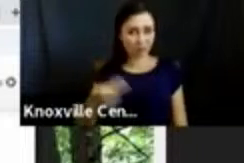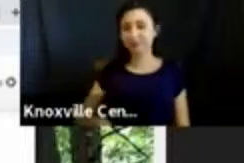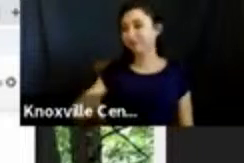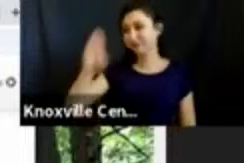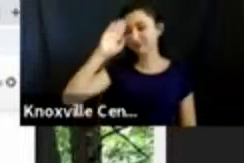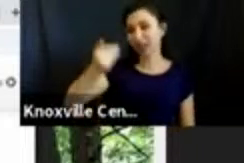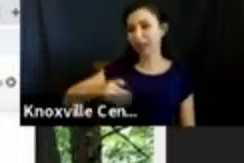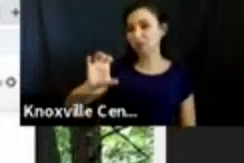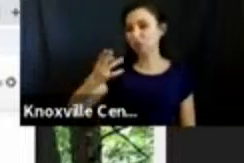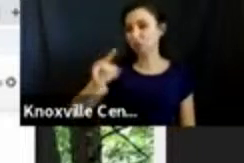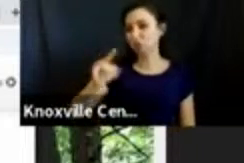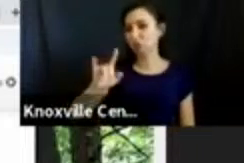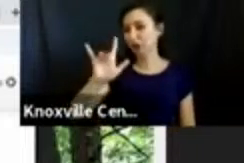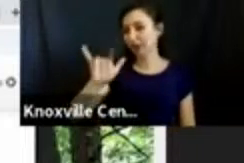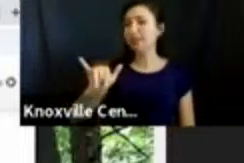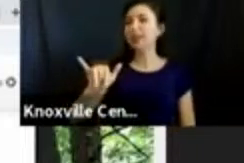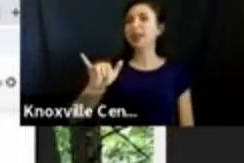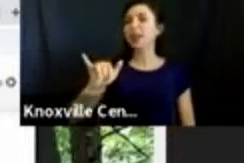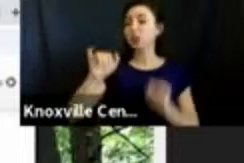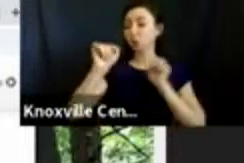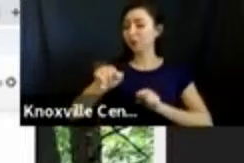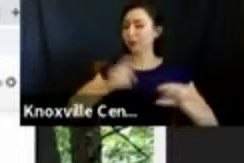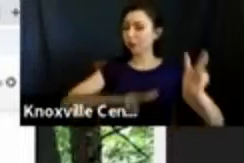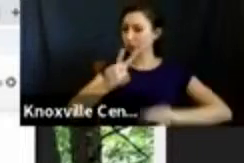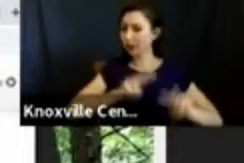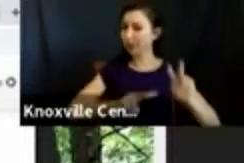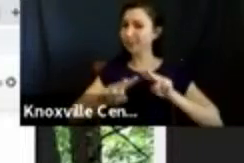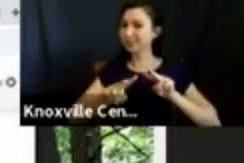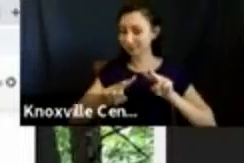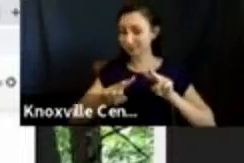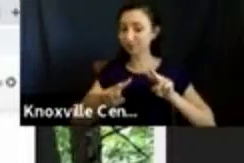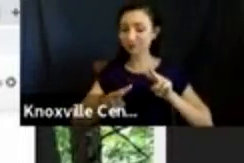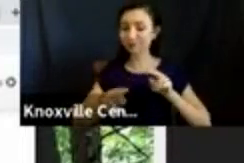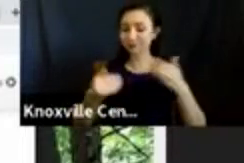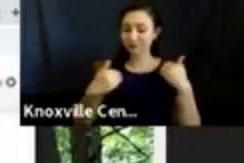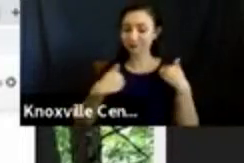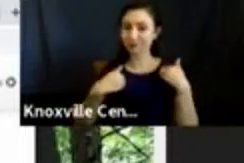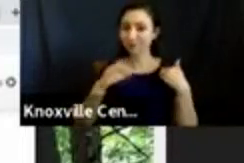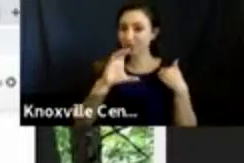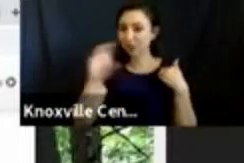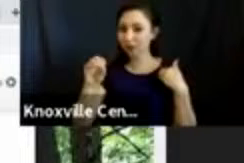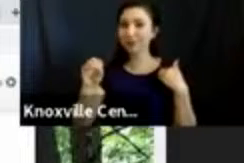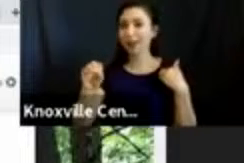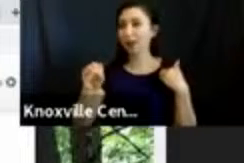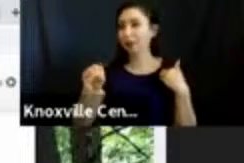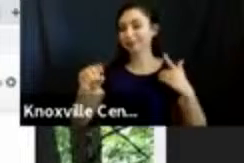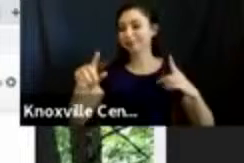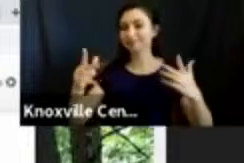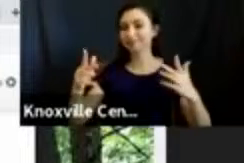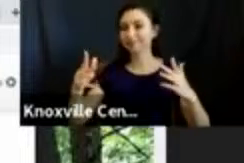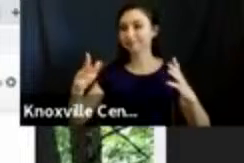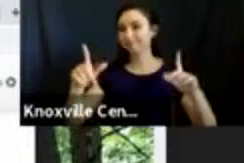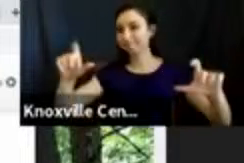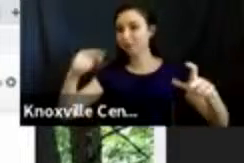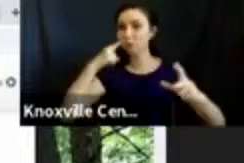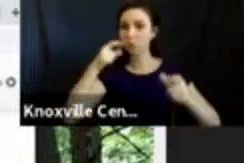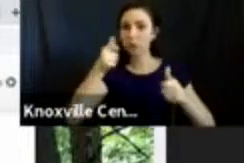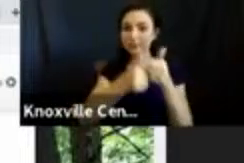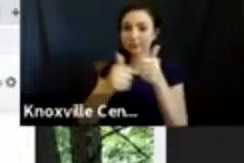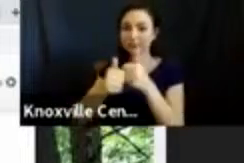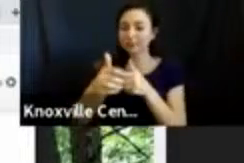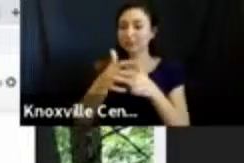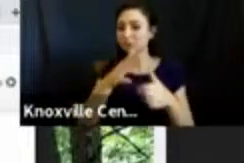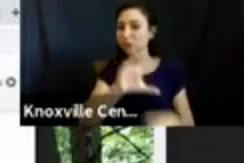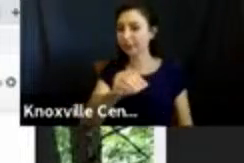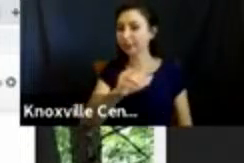Charity Menifee. We could look at it. We can, yeah, they have a county snapshot for each of those counties. Overall, the trend from